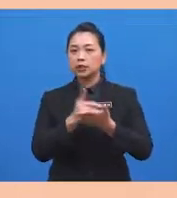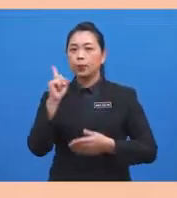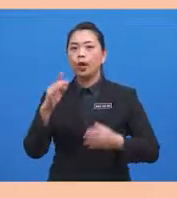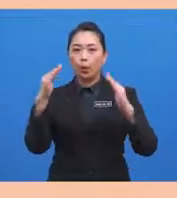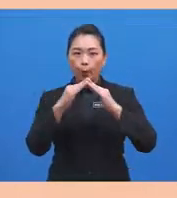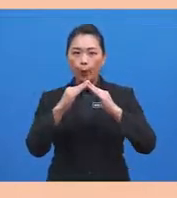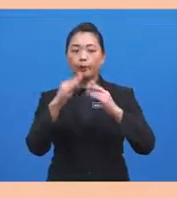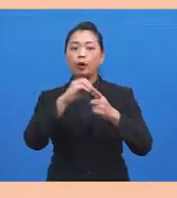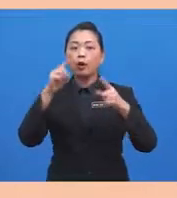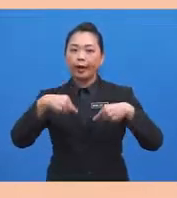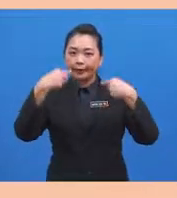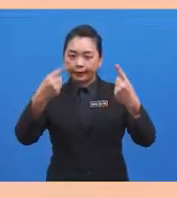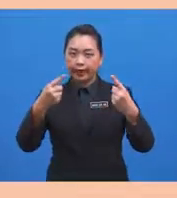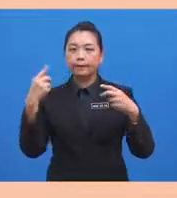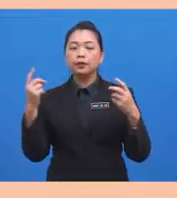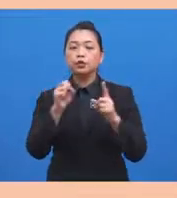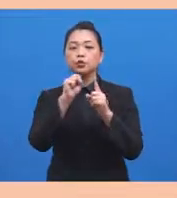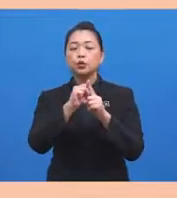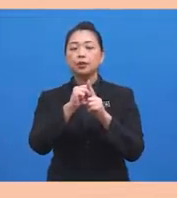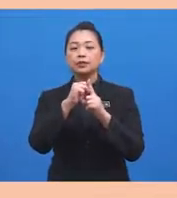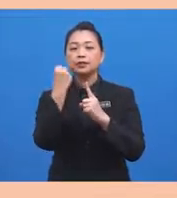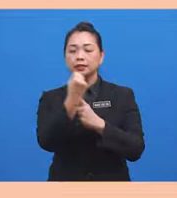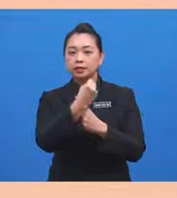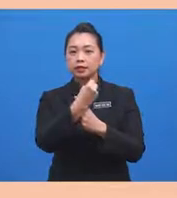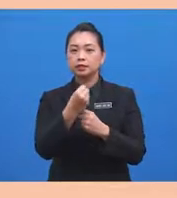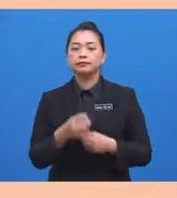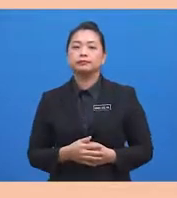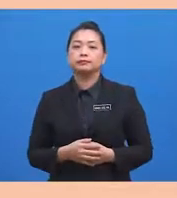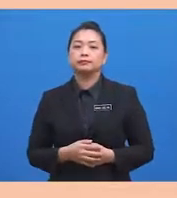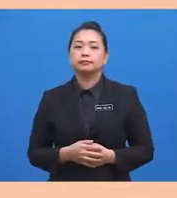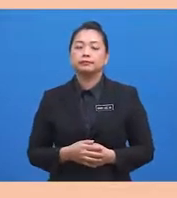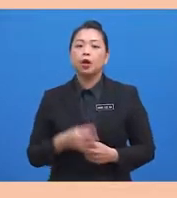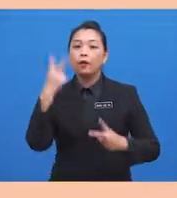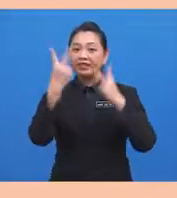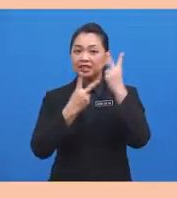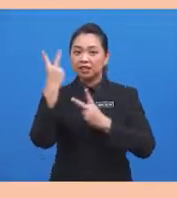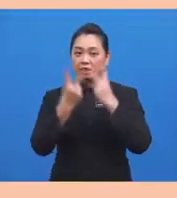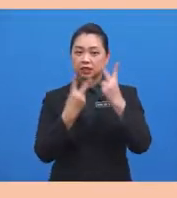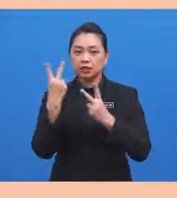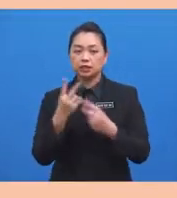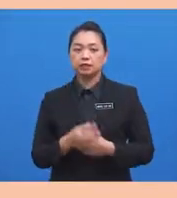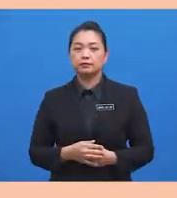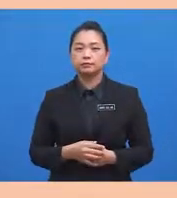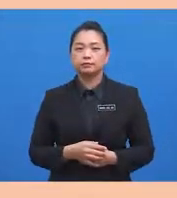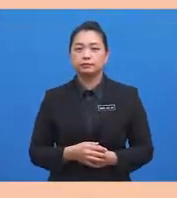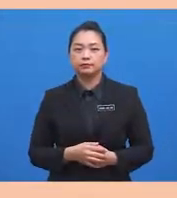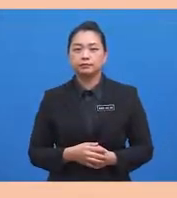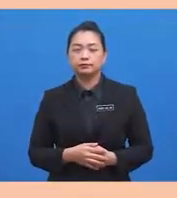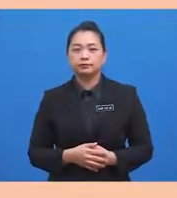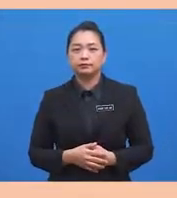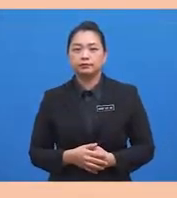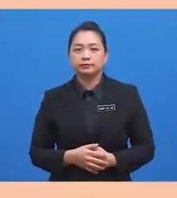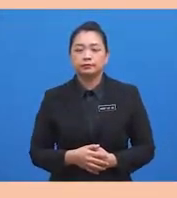a particular social occasion, and a similar word to guests and visitors. Section is the